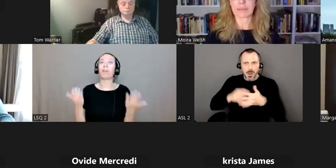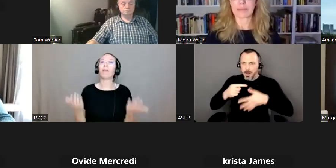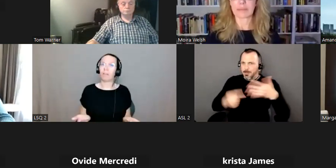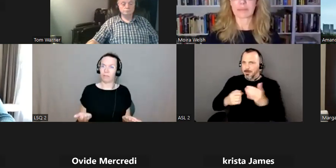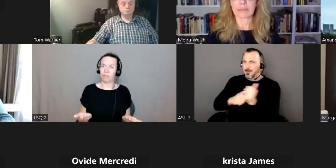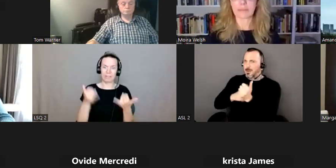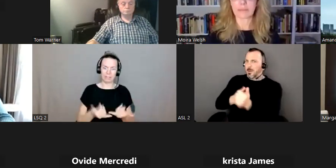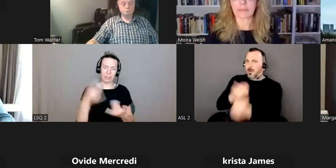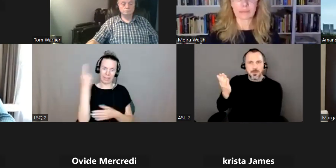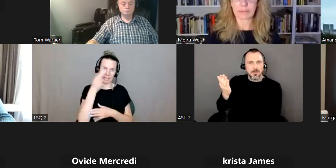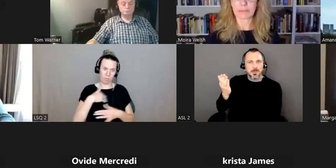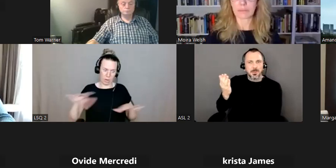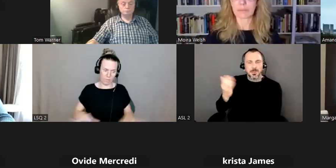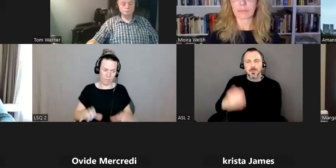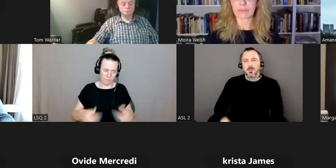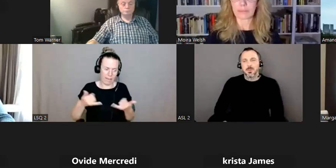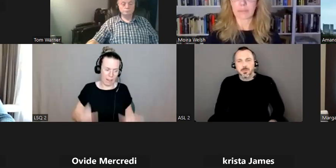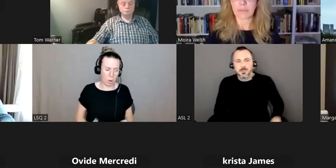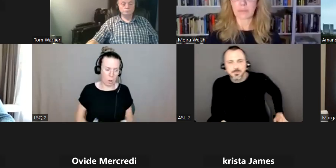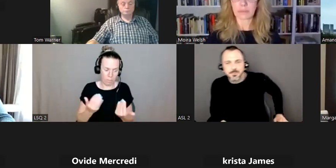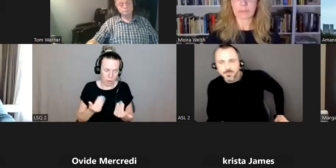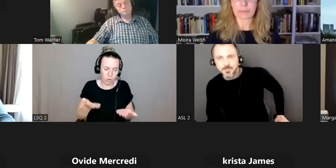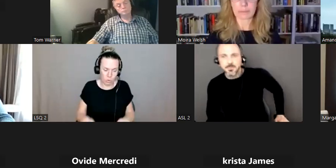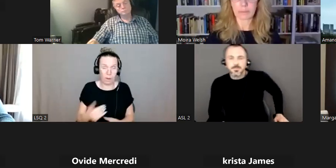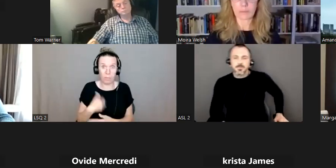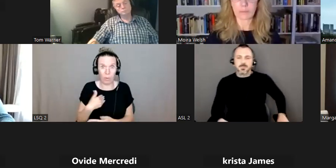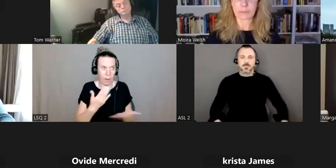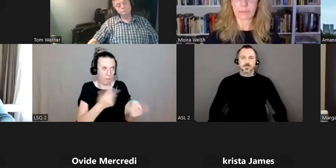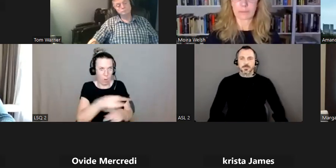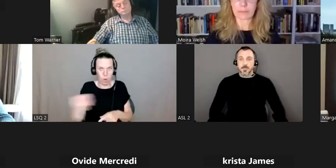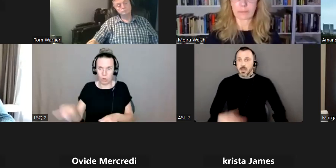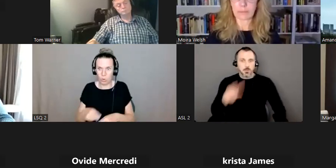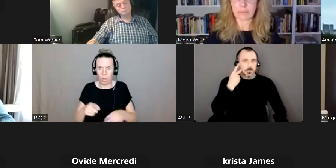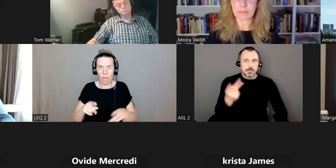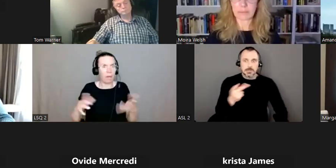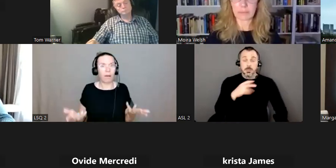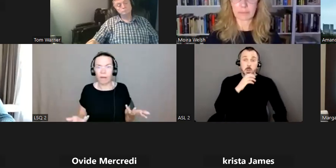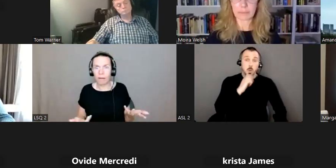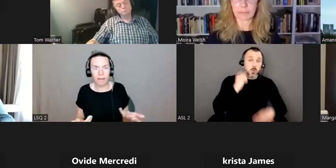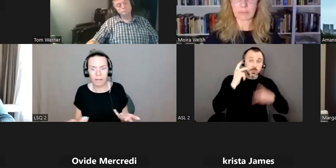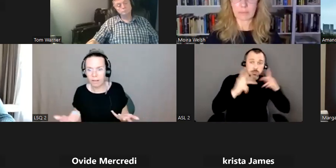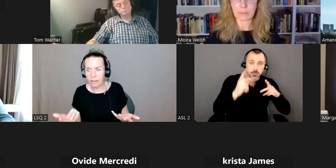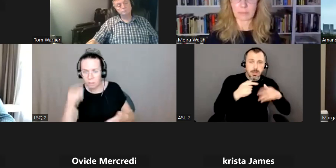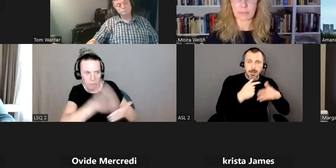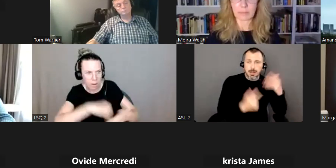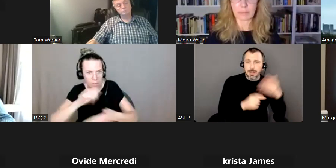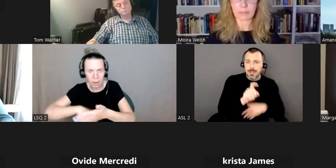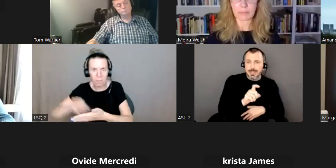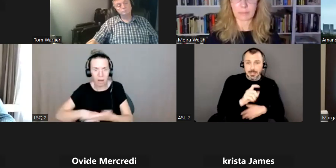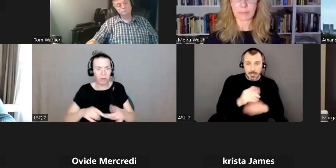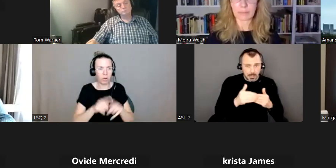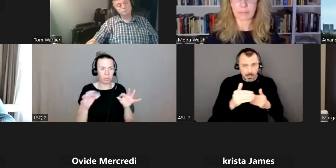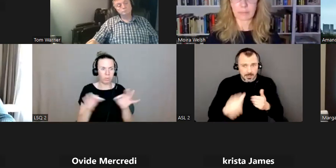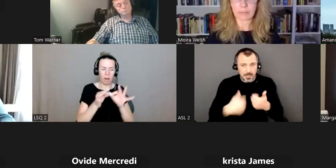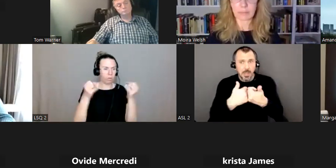there are needs that are going unmet, and there is a real challenge going forward. I think the key thing is for everybody